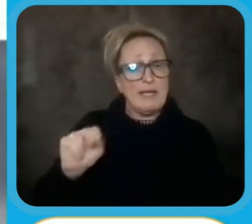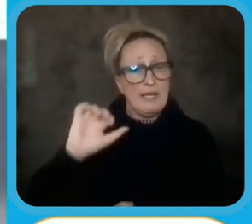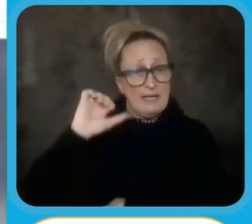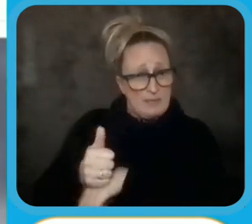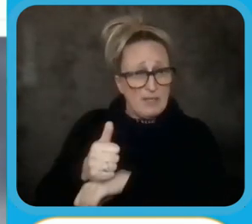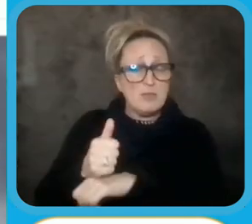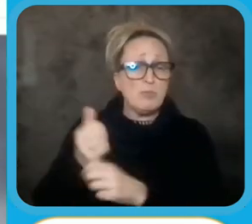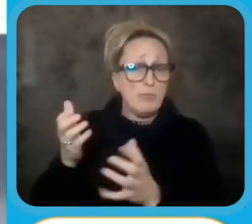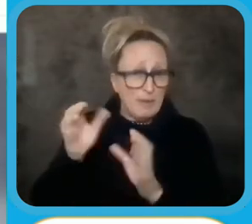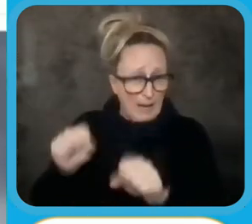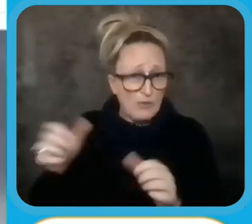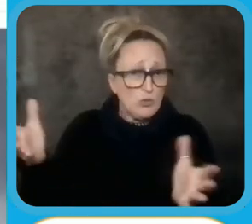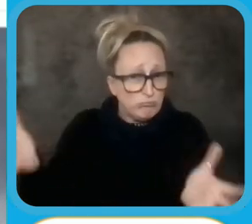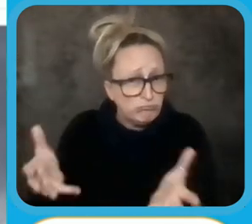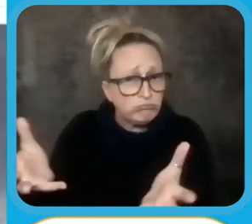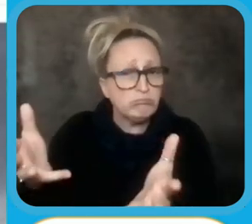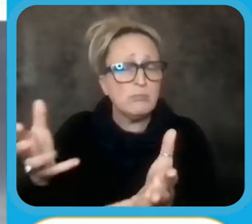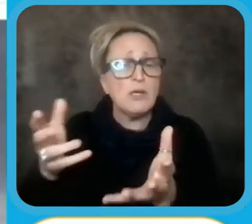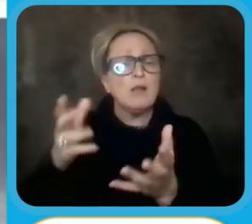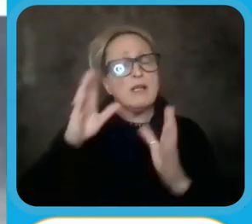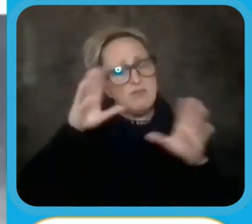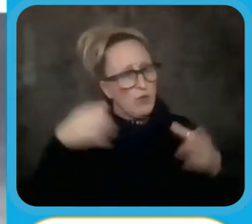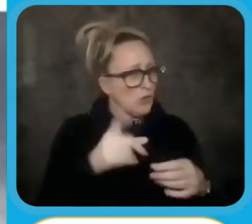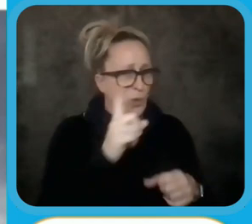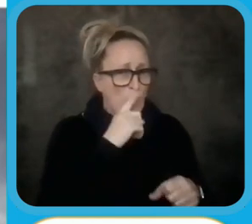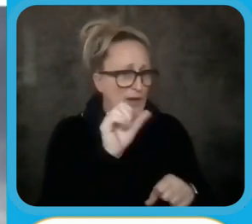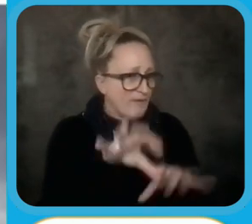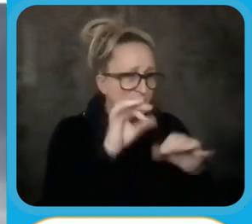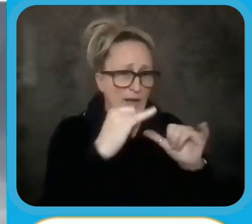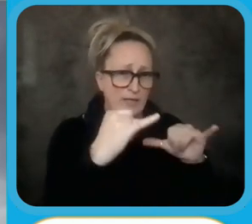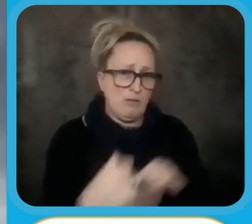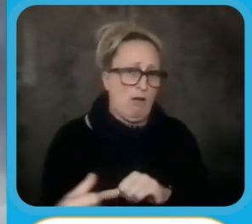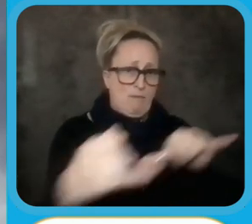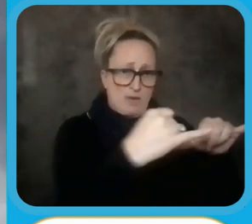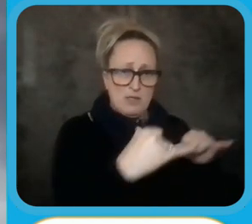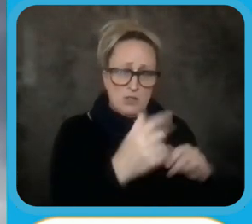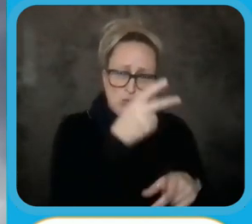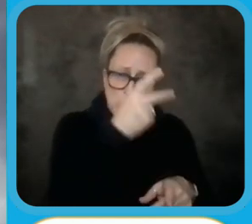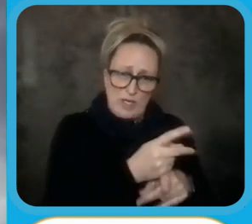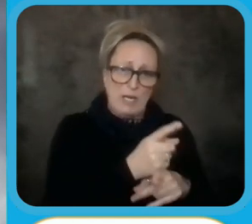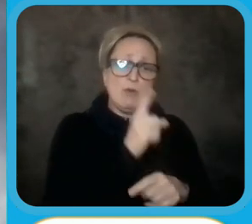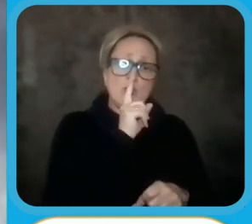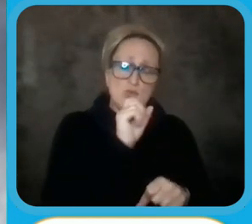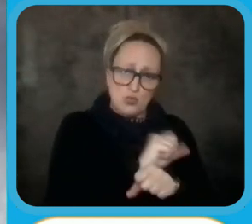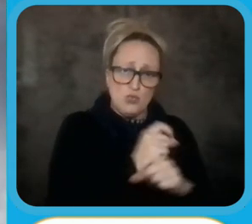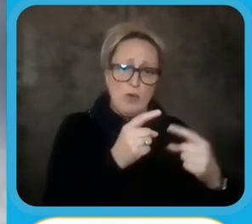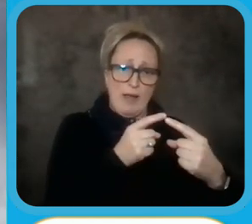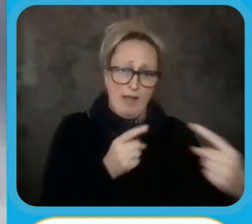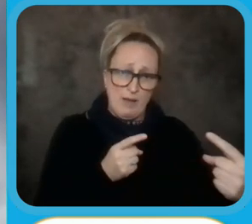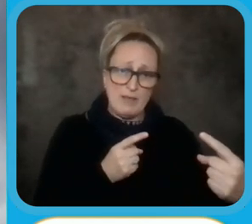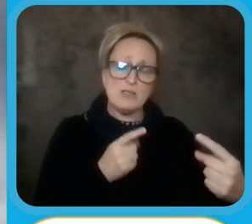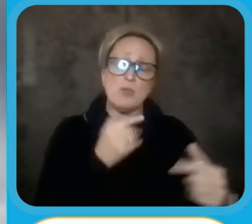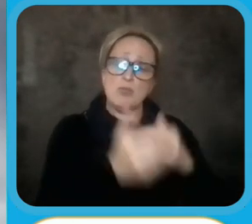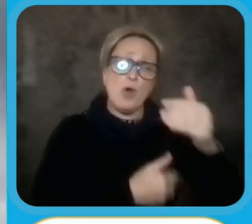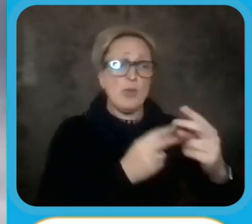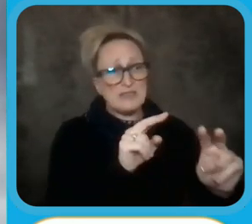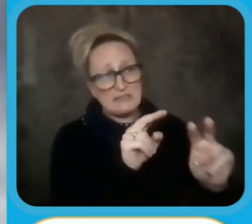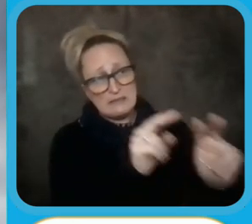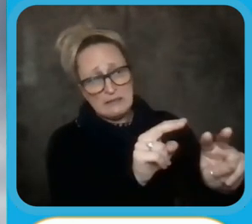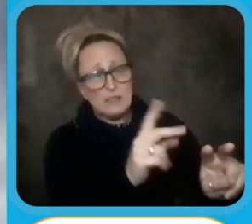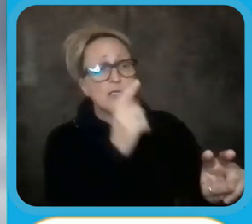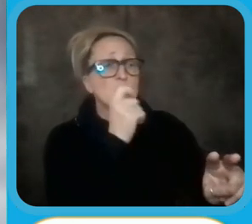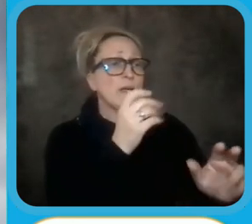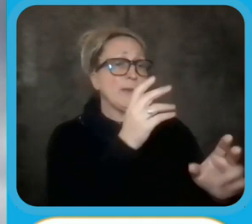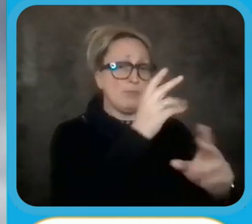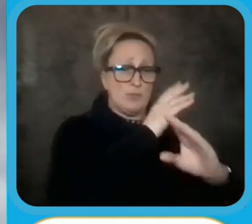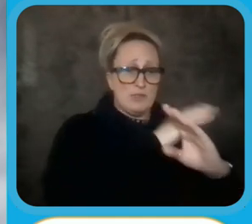amplified. Let's focus on where we can find common ground and keep the true enemies of progress in our sights so we can protect